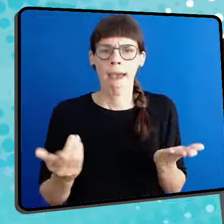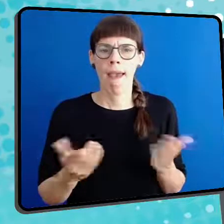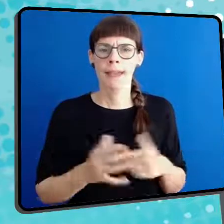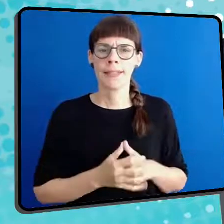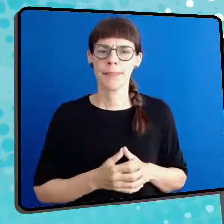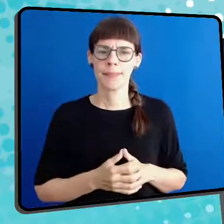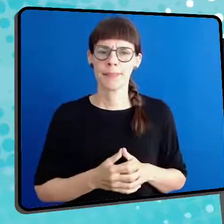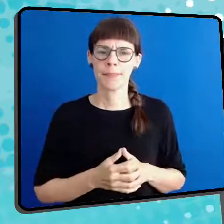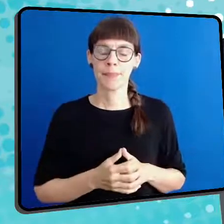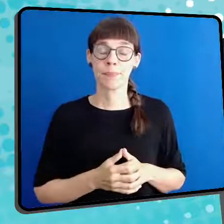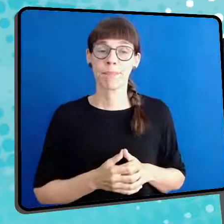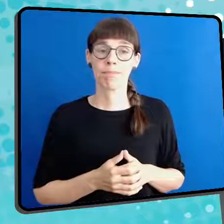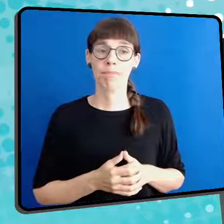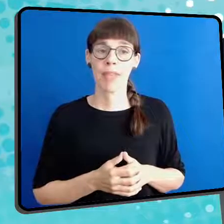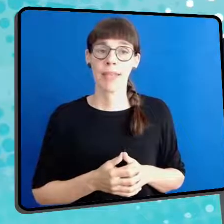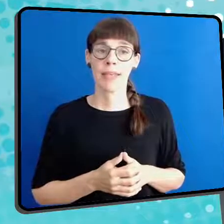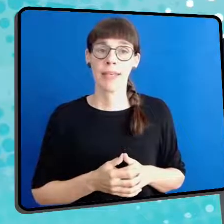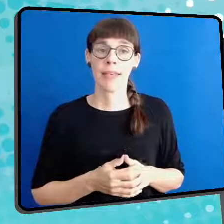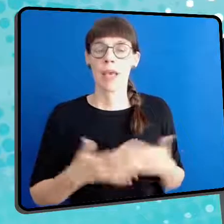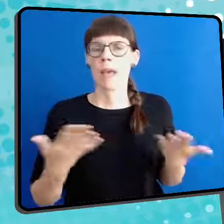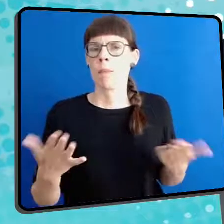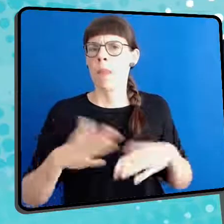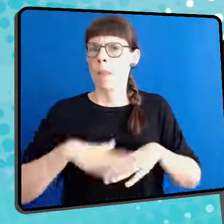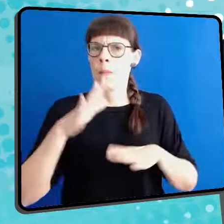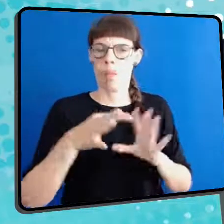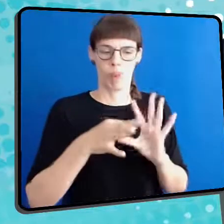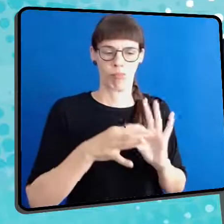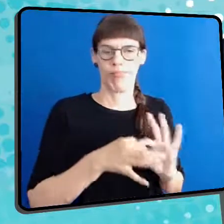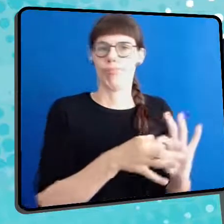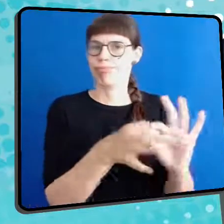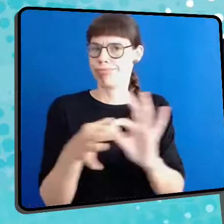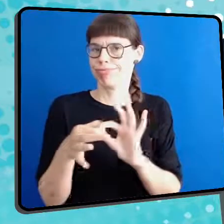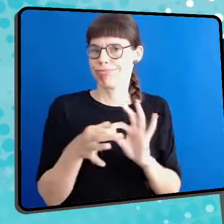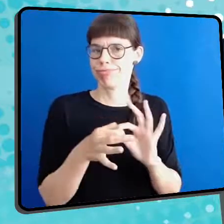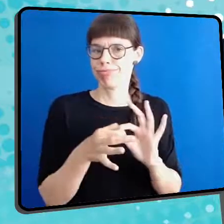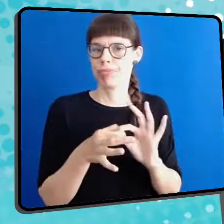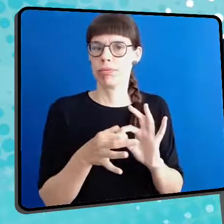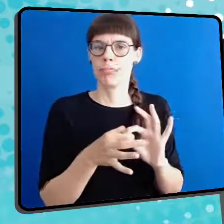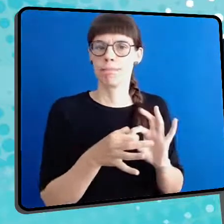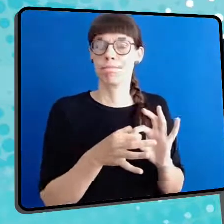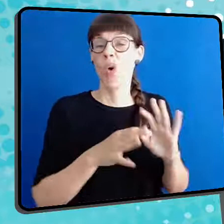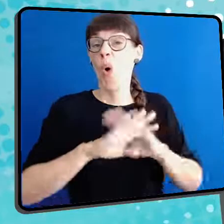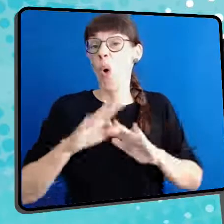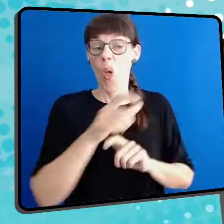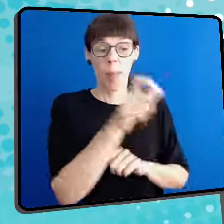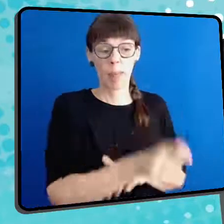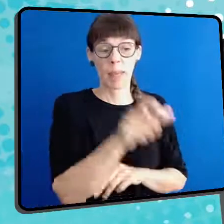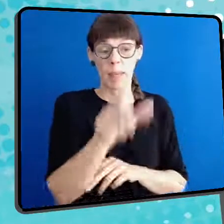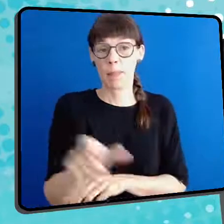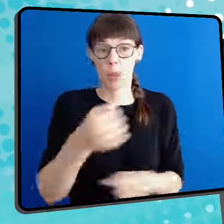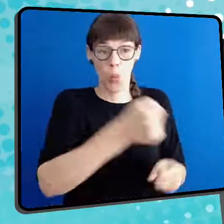a coherent, let's say, experience, because all the roles have a say in it. And I think